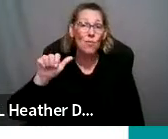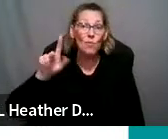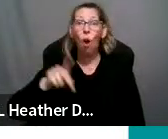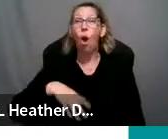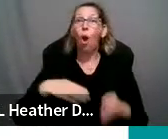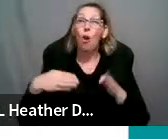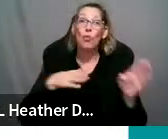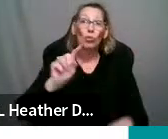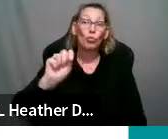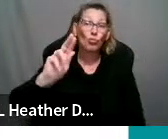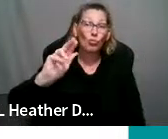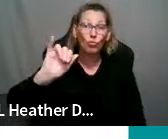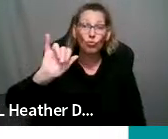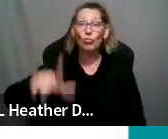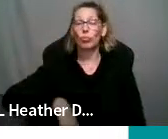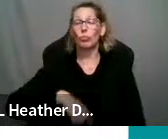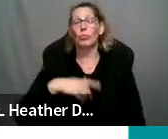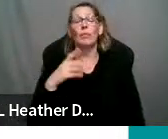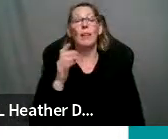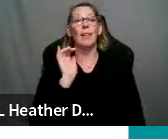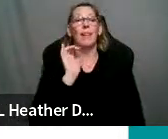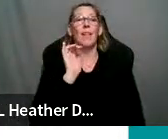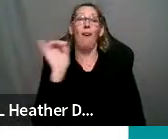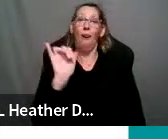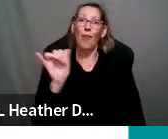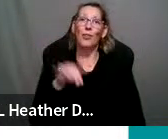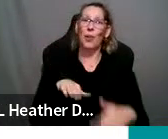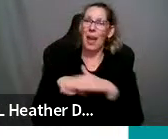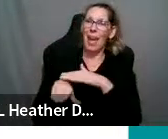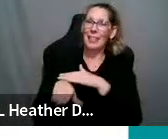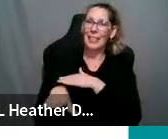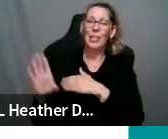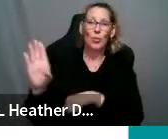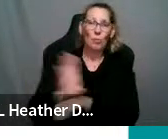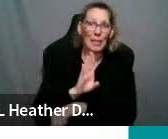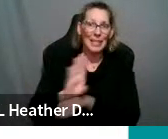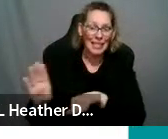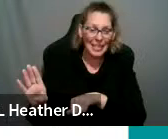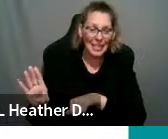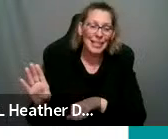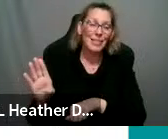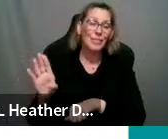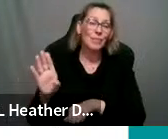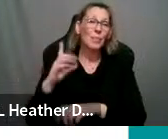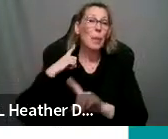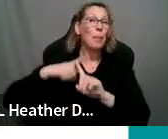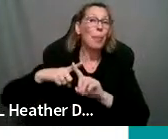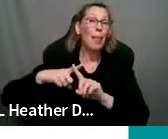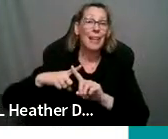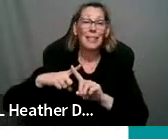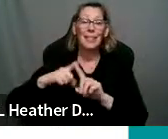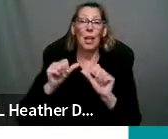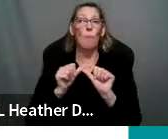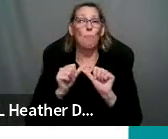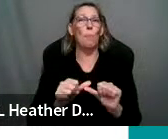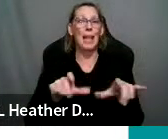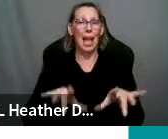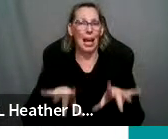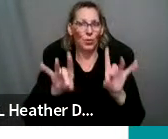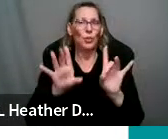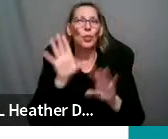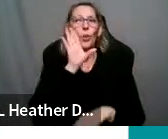With that is also access to businesses, In addition to permanent acquisitions, there will be